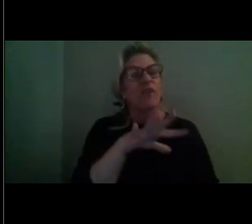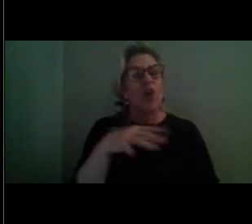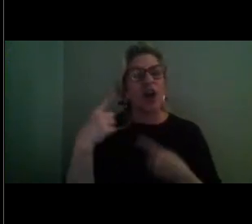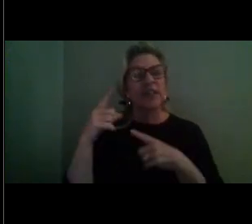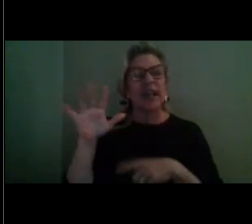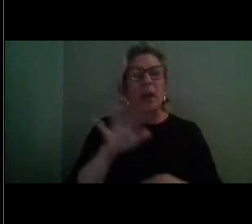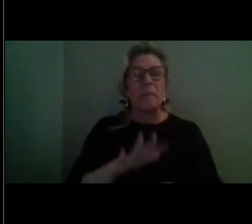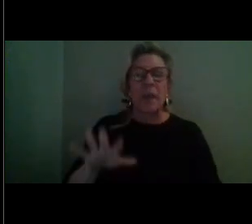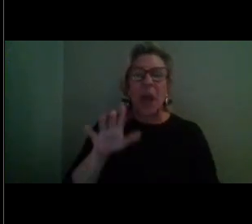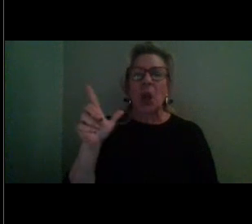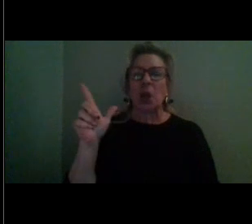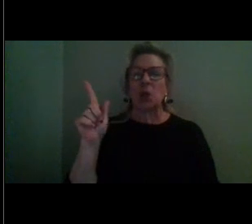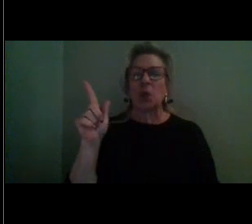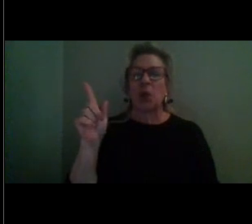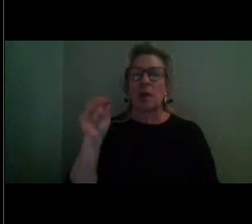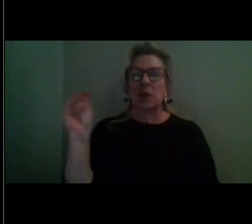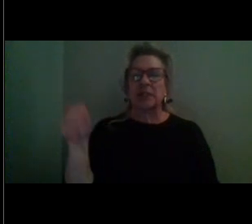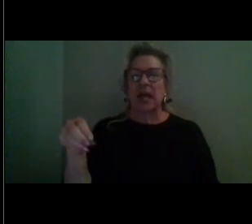21%.